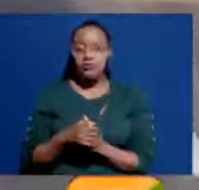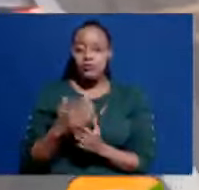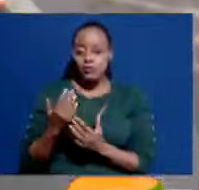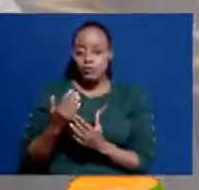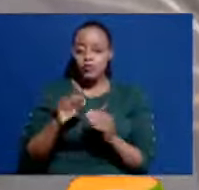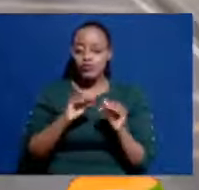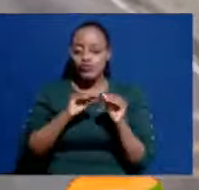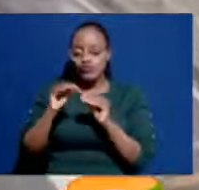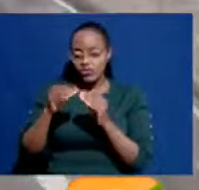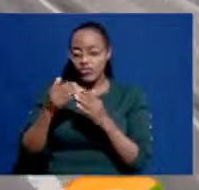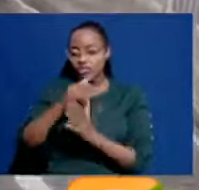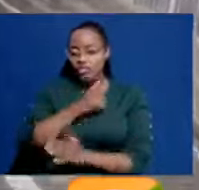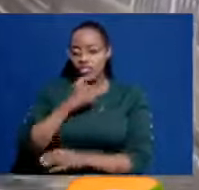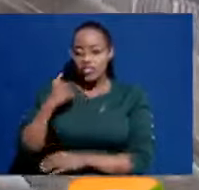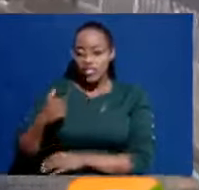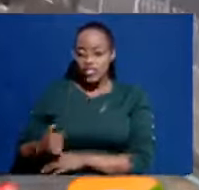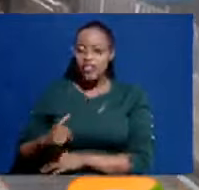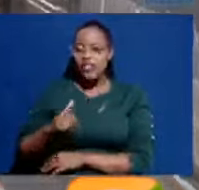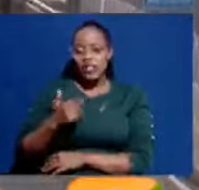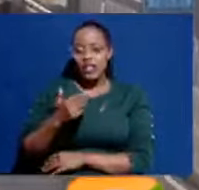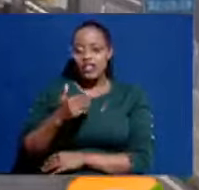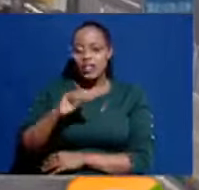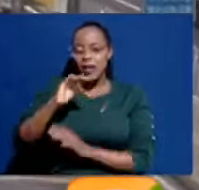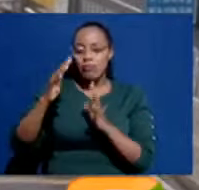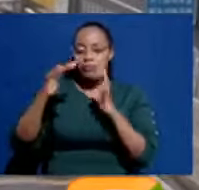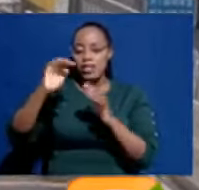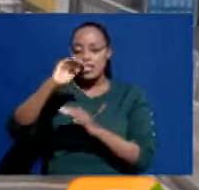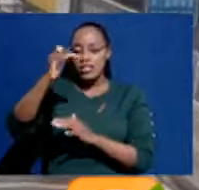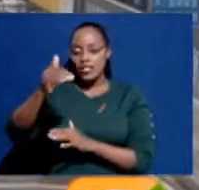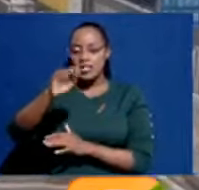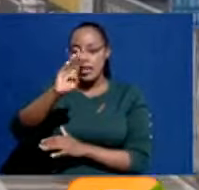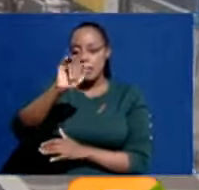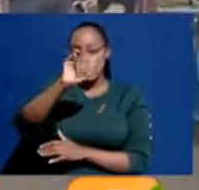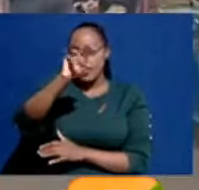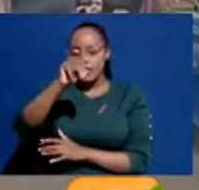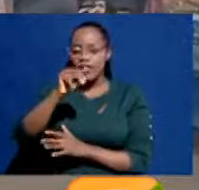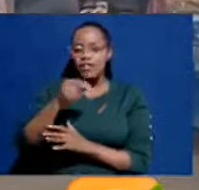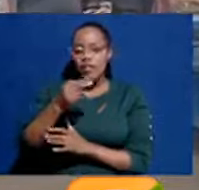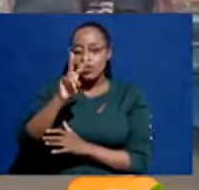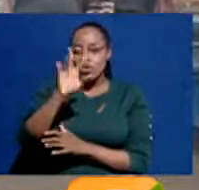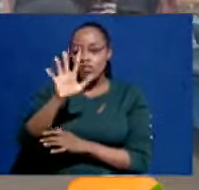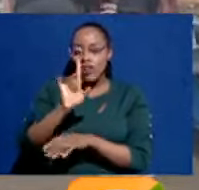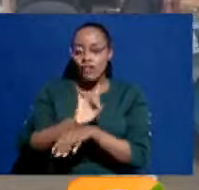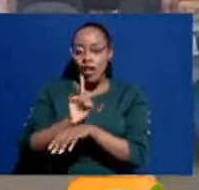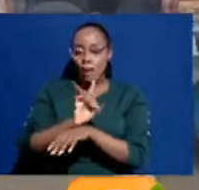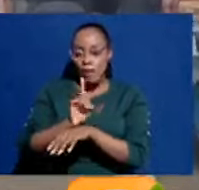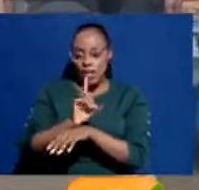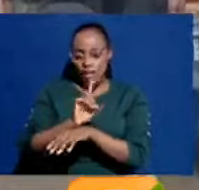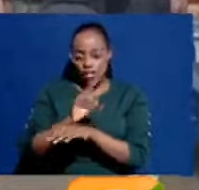crisscrossing the streets of China's capital, Beijing. After 25 minutes drive,